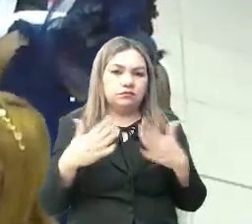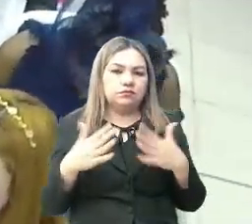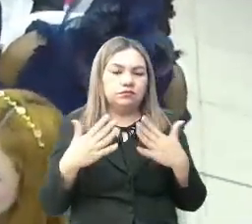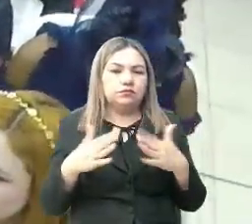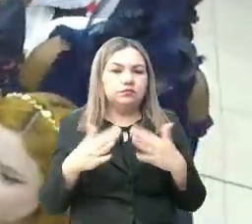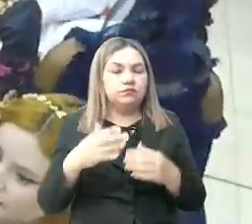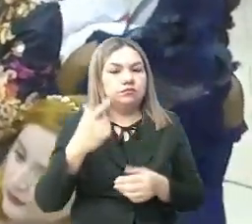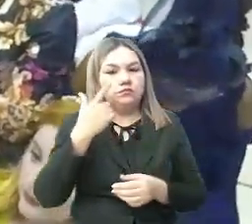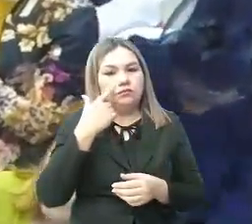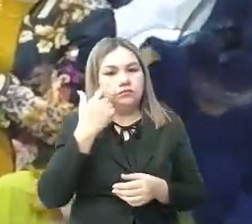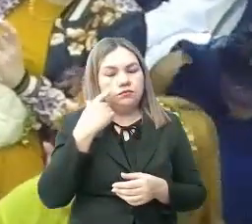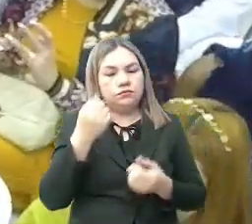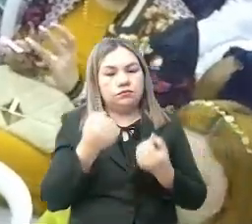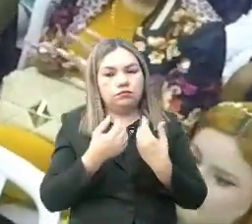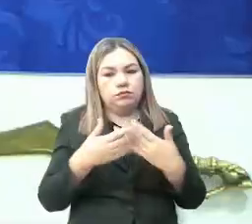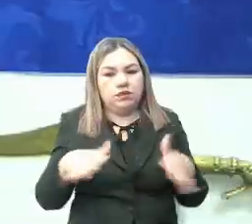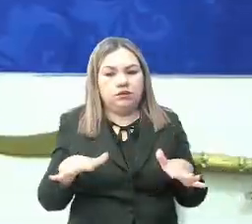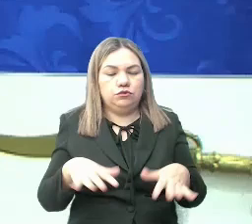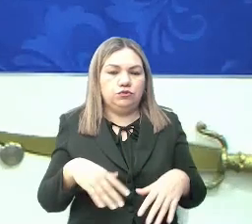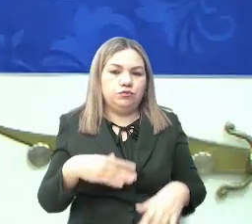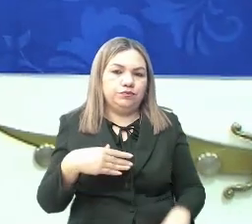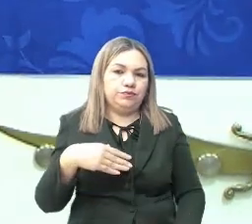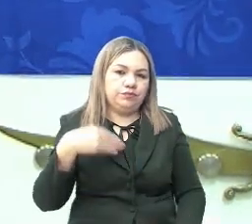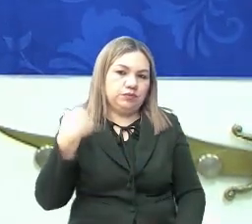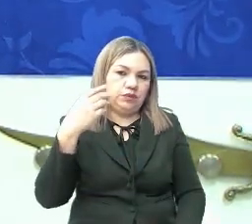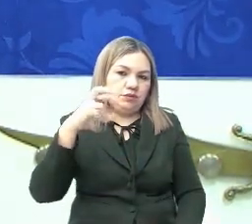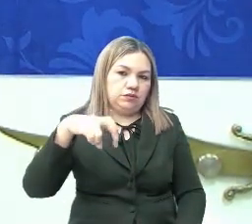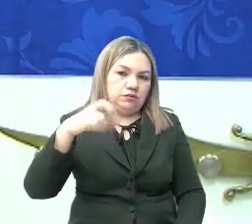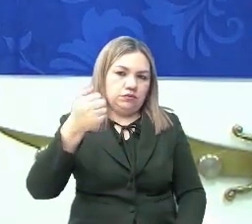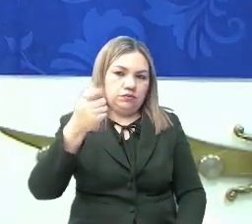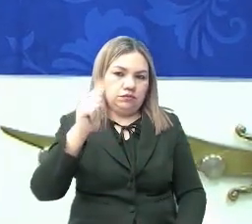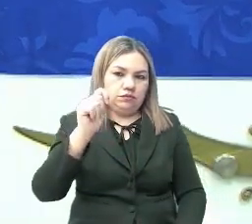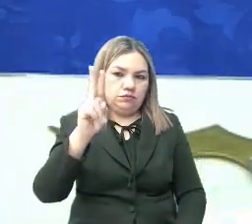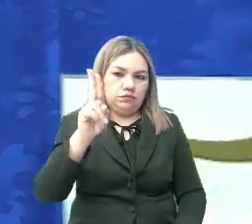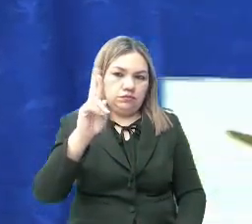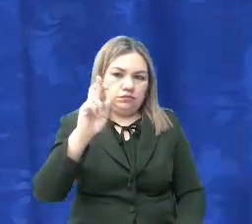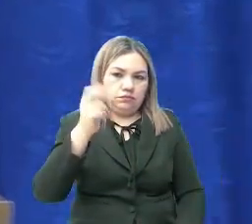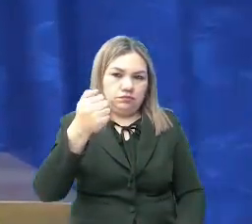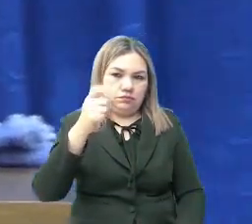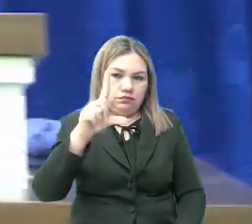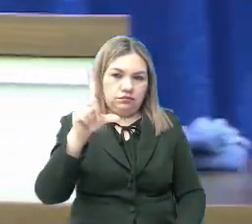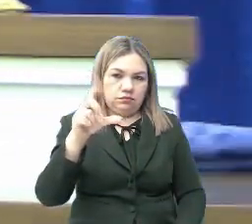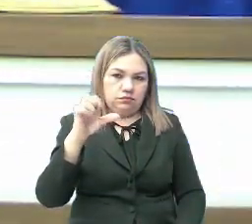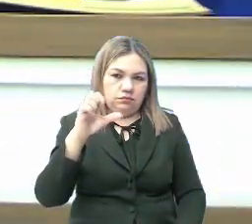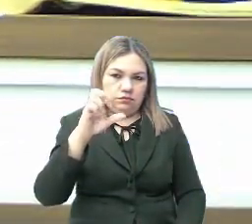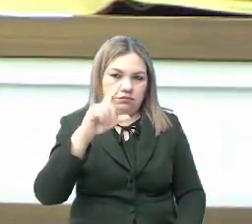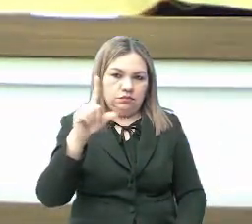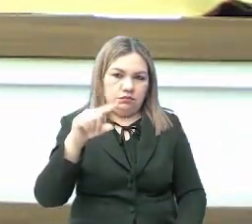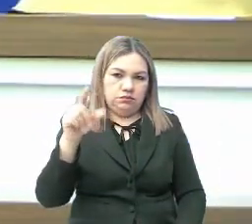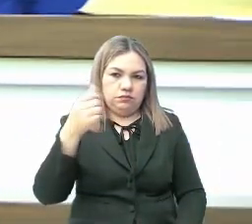Something that the Lord lost in Genesis 3 is the divine nature.